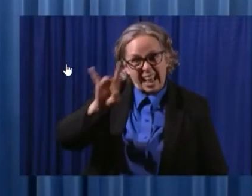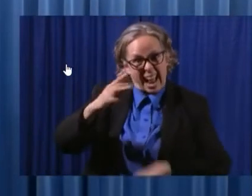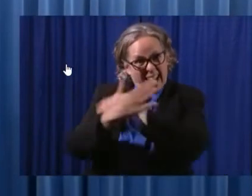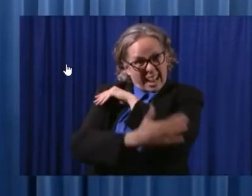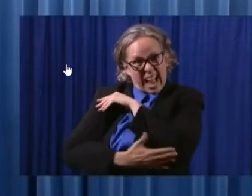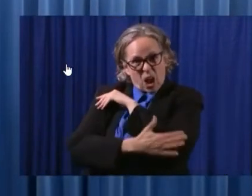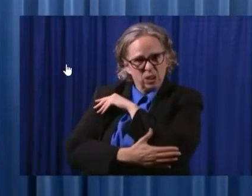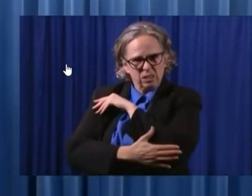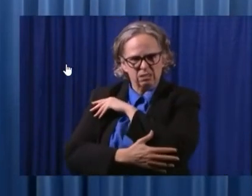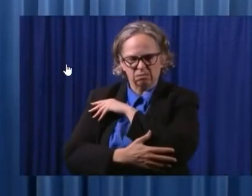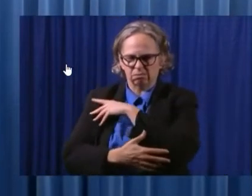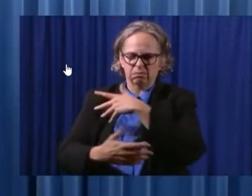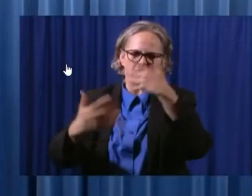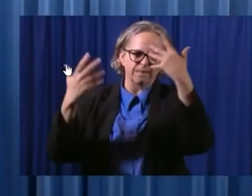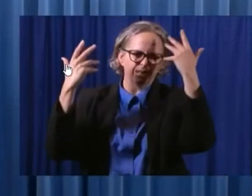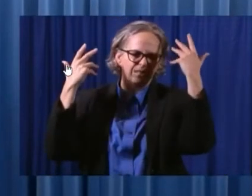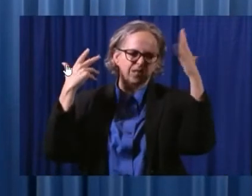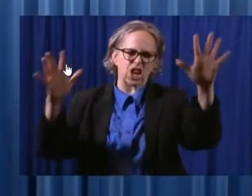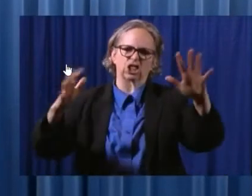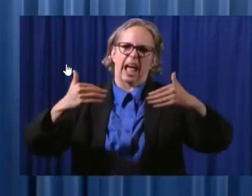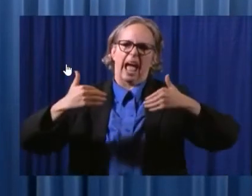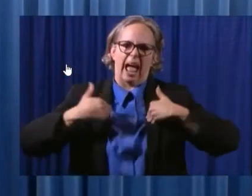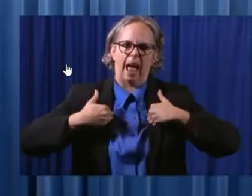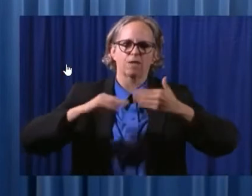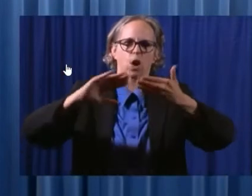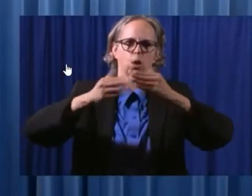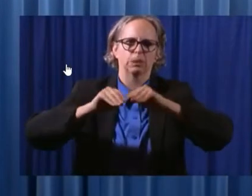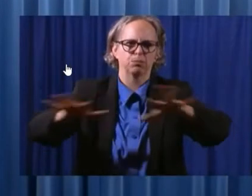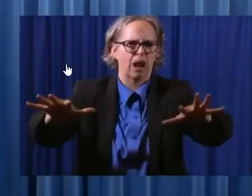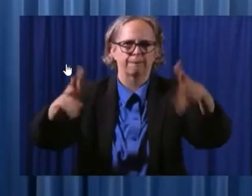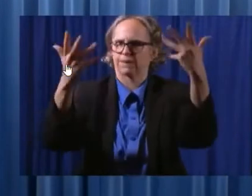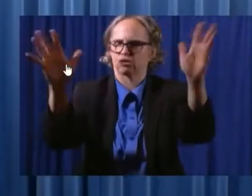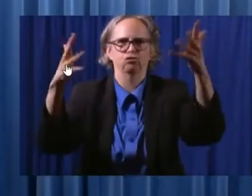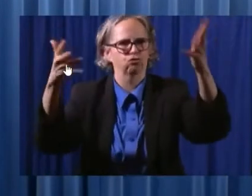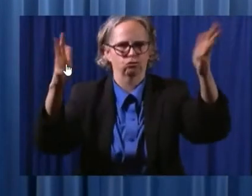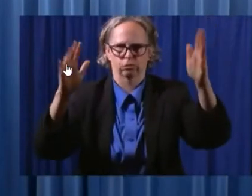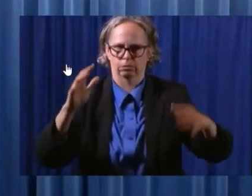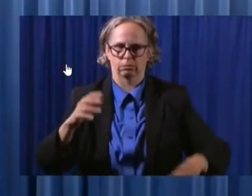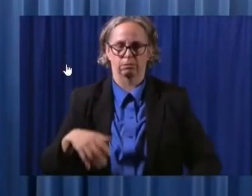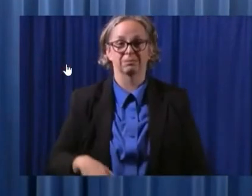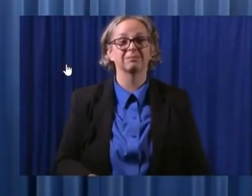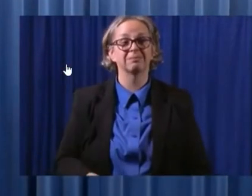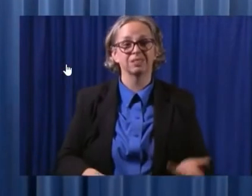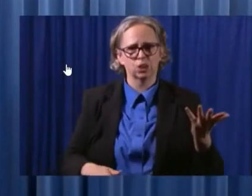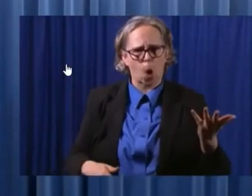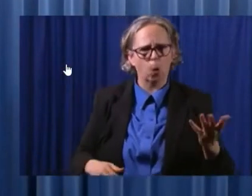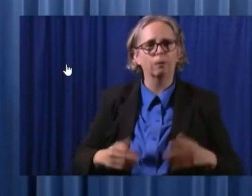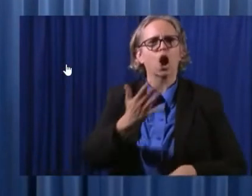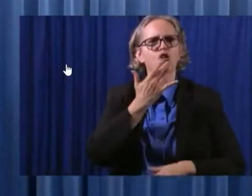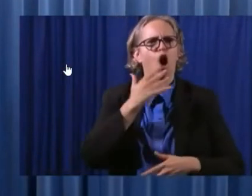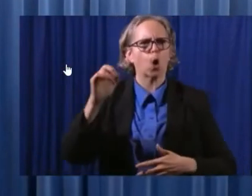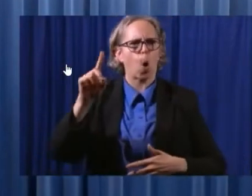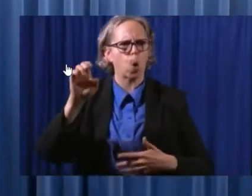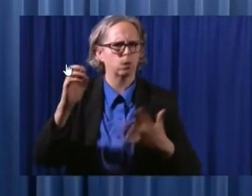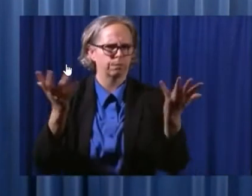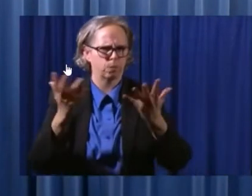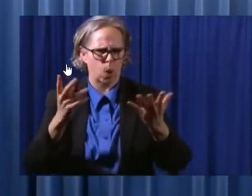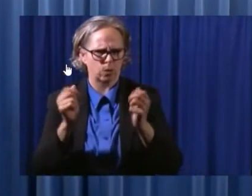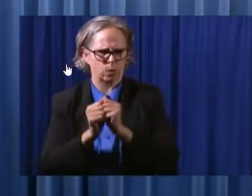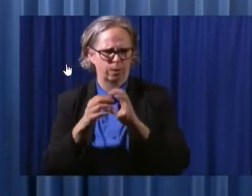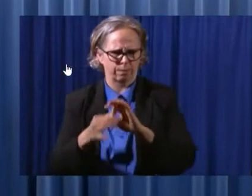Let's start with the first alert level, the lowest. An alert level 1, we identify this on the map